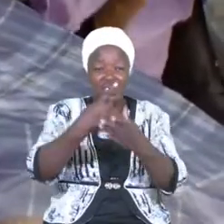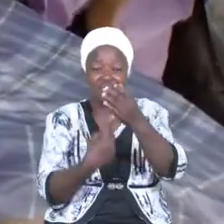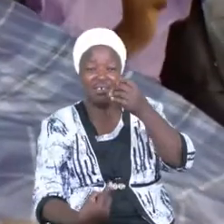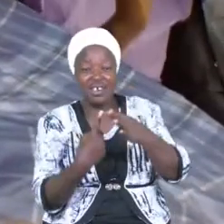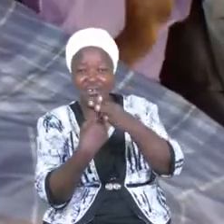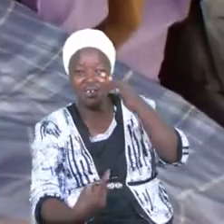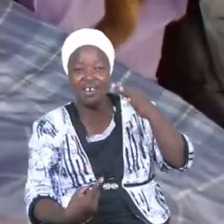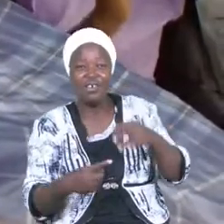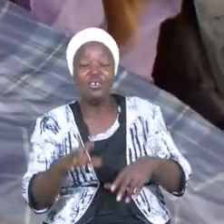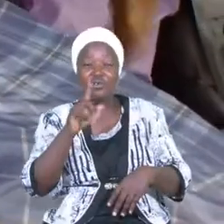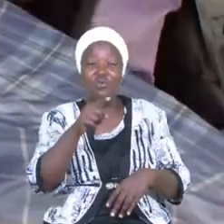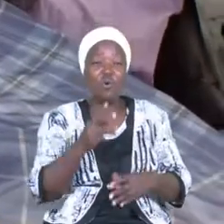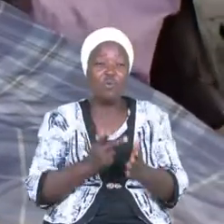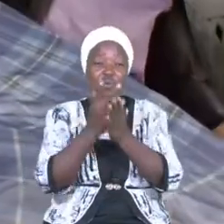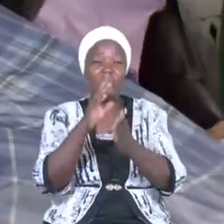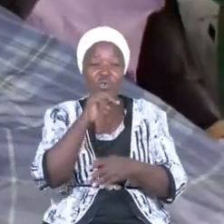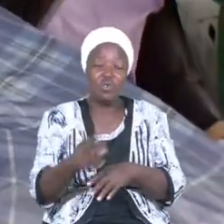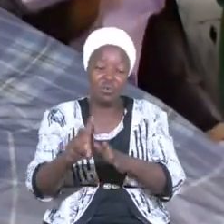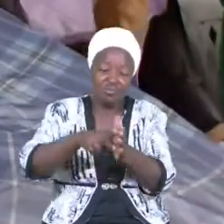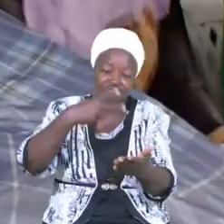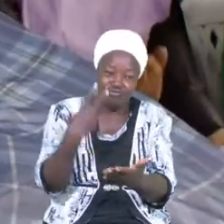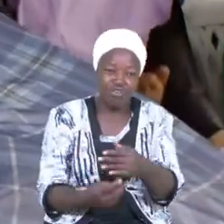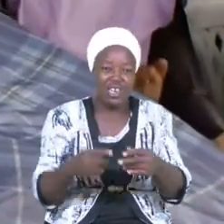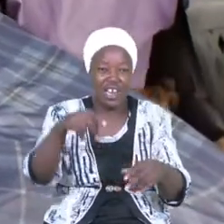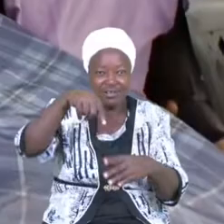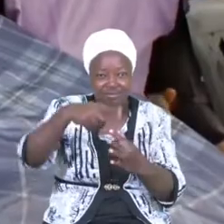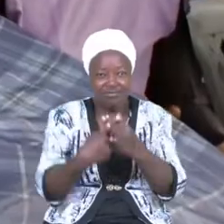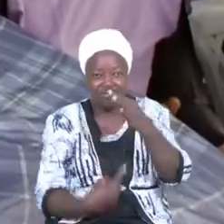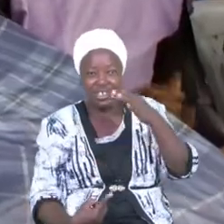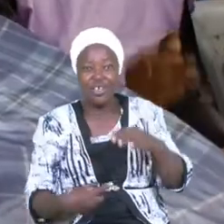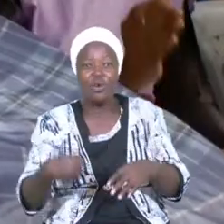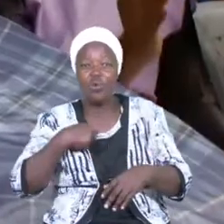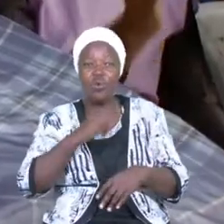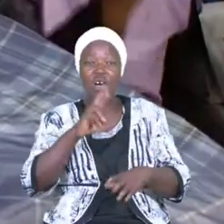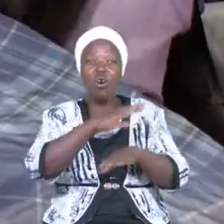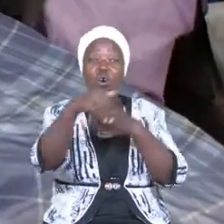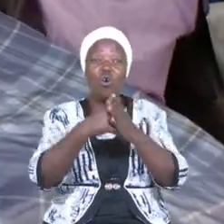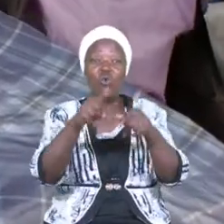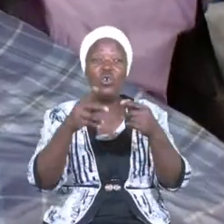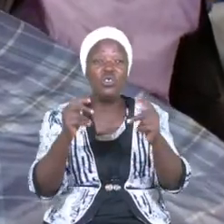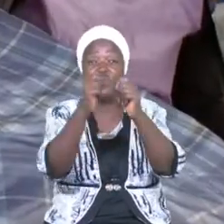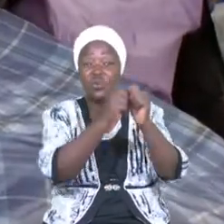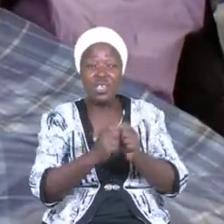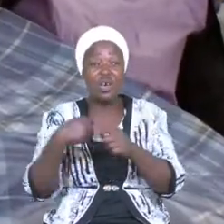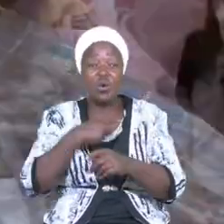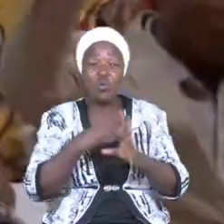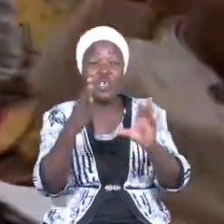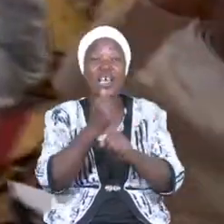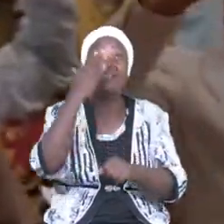will not capsize. Yeah. We're all going together. We will reach there